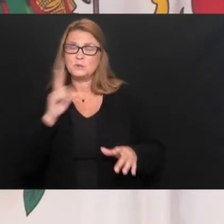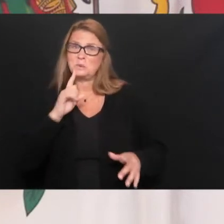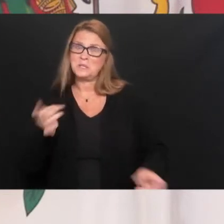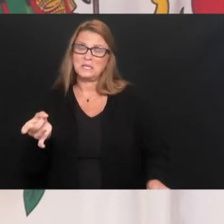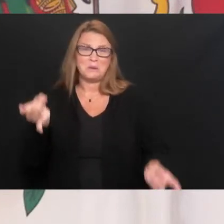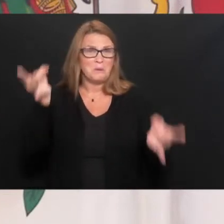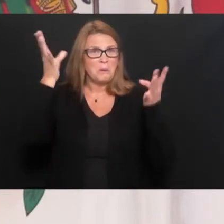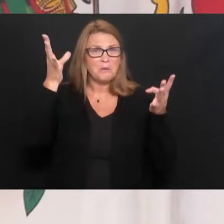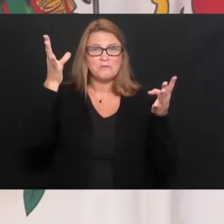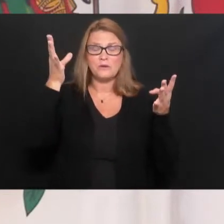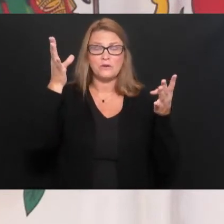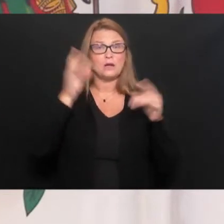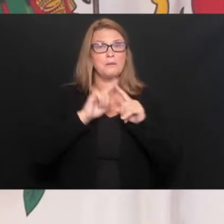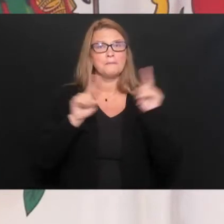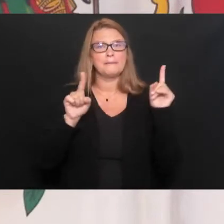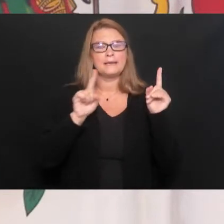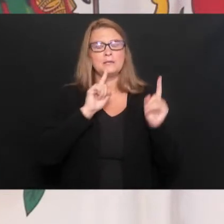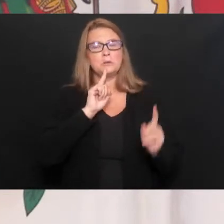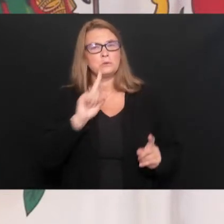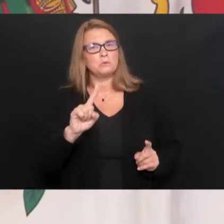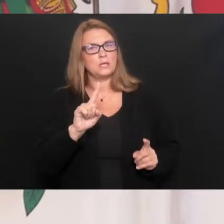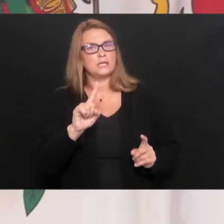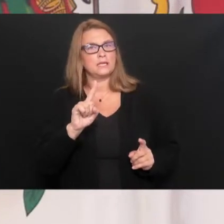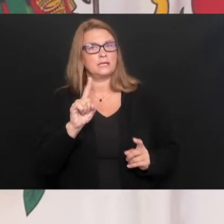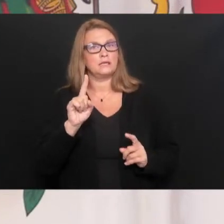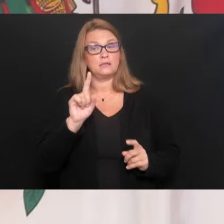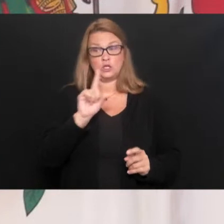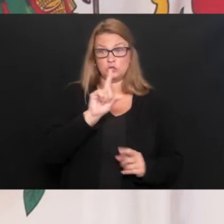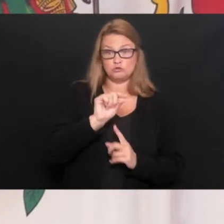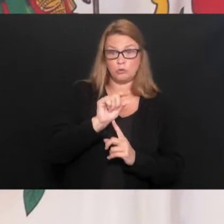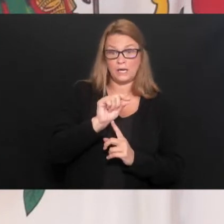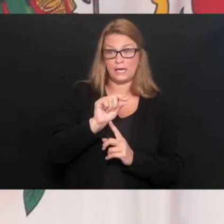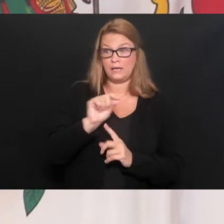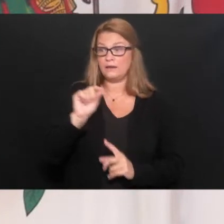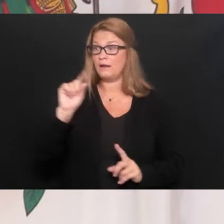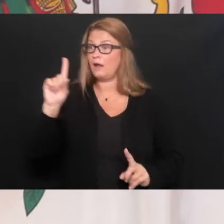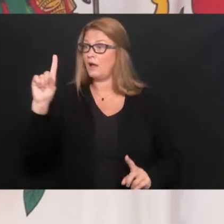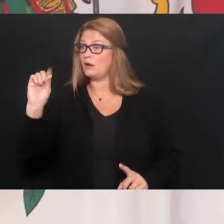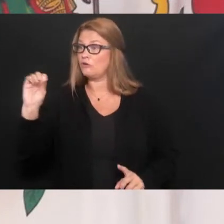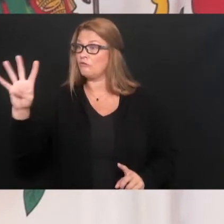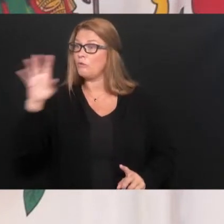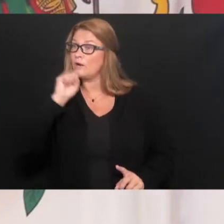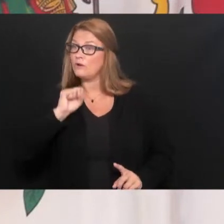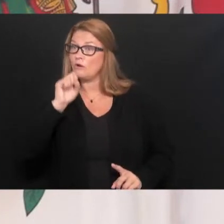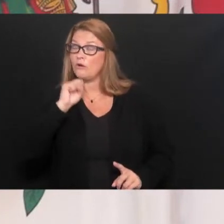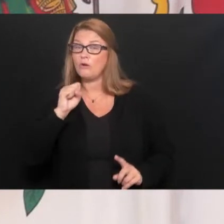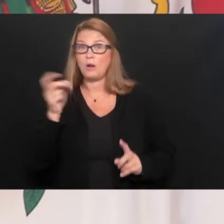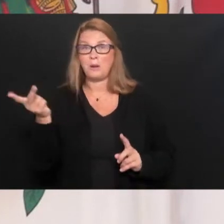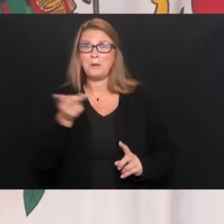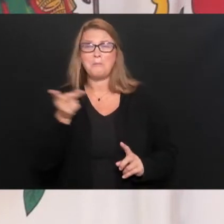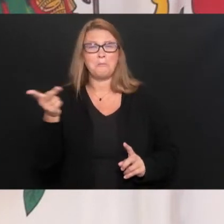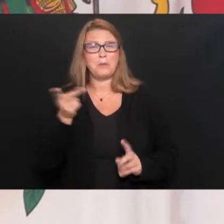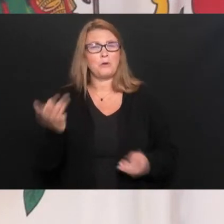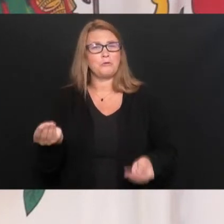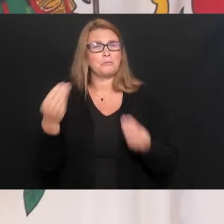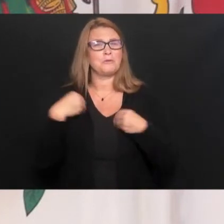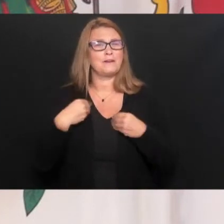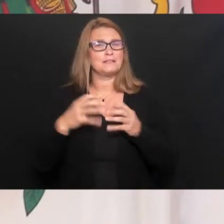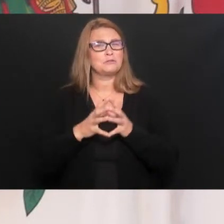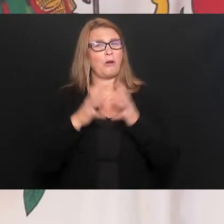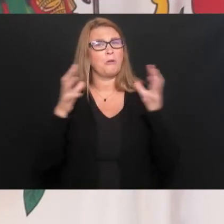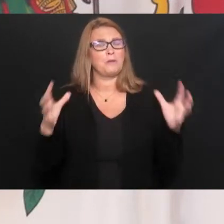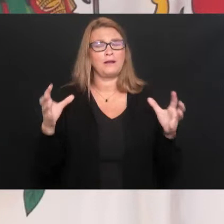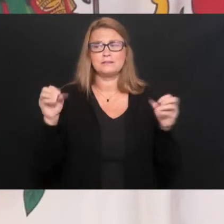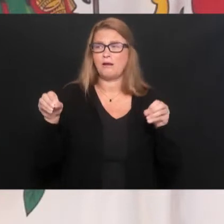comprehension. But really and truly, whether it's the 20-year-old or the 104-year-old, we've lost wisdom, we've lost absolute